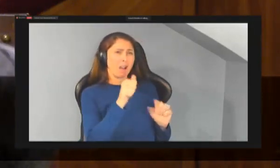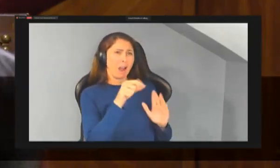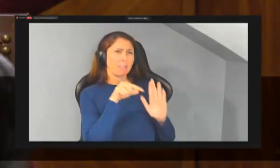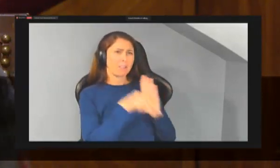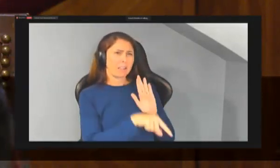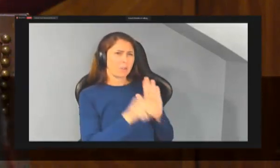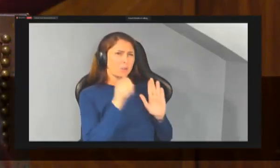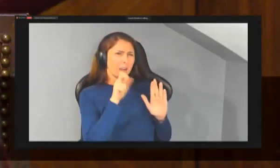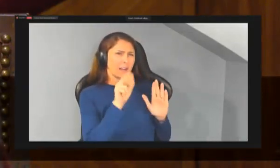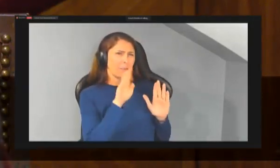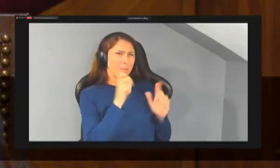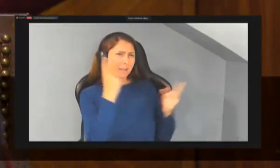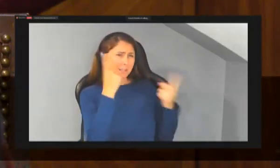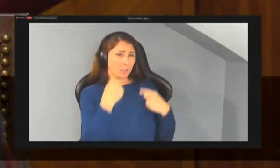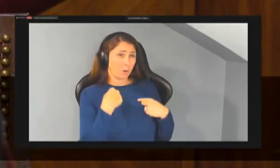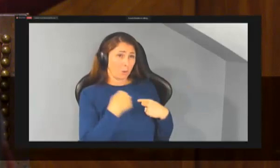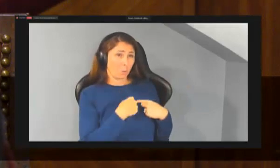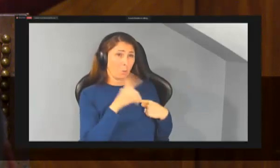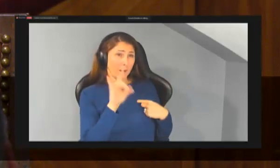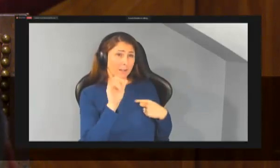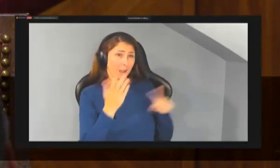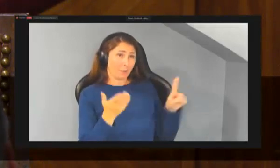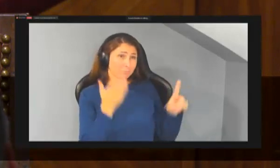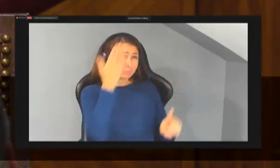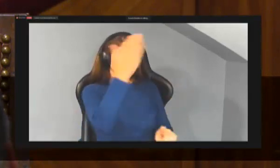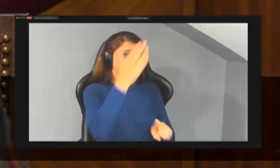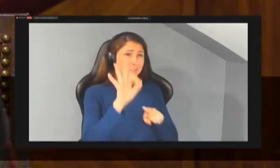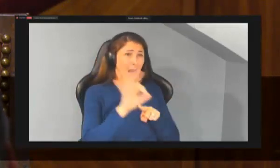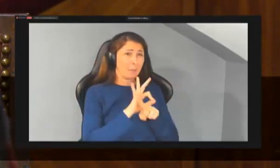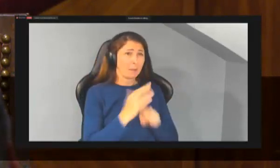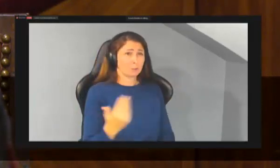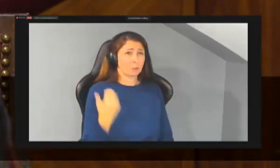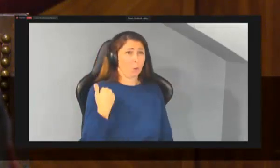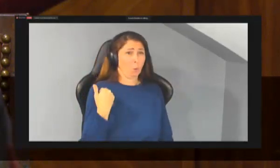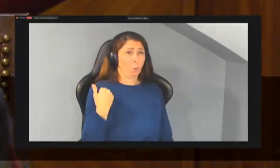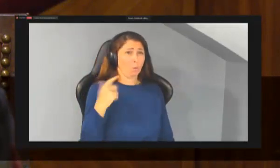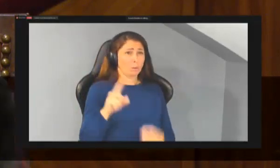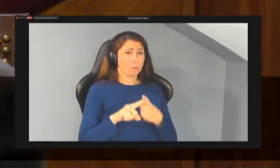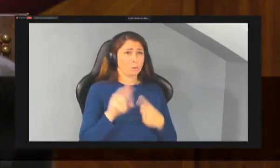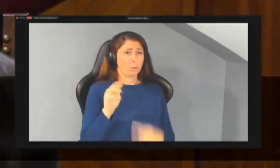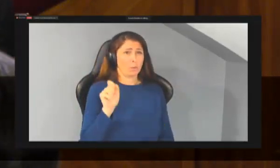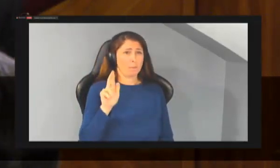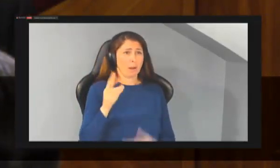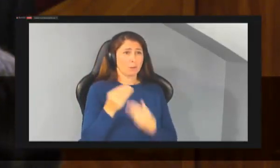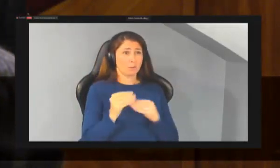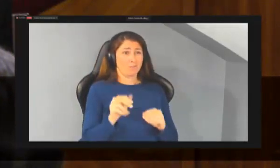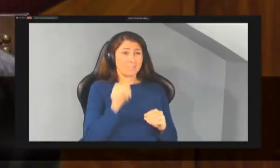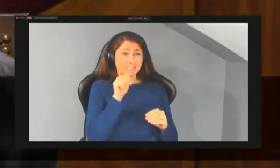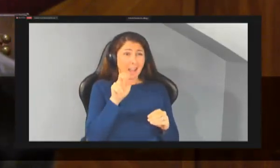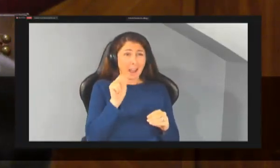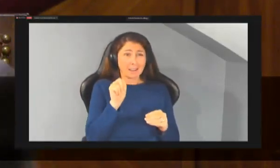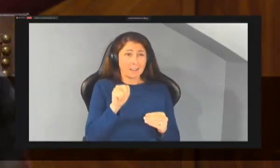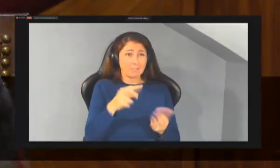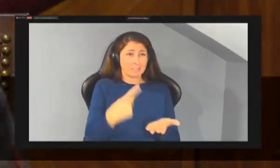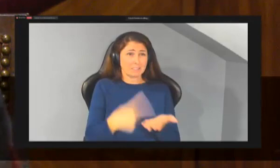bring that option over 9 months ago to the mayor's office? Mm-hmm. It's not even up for discussion. Mm-hmm.